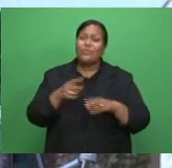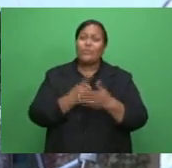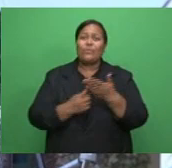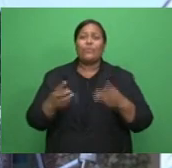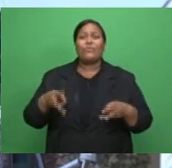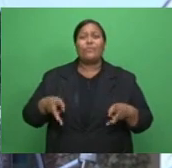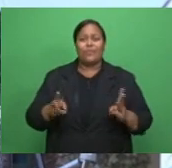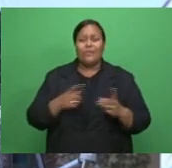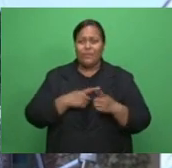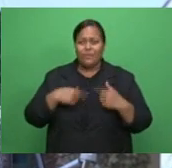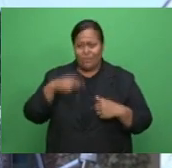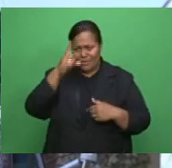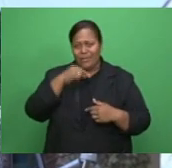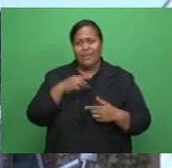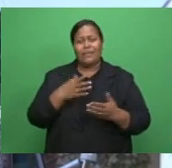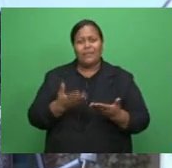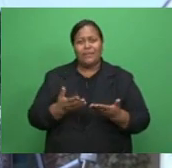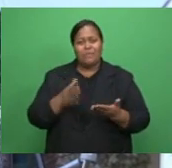can guarantee